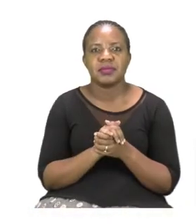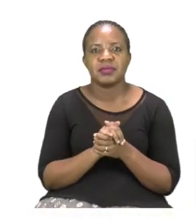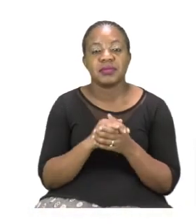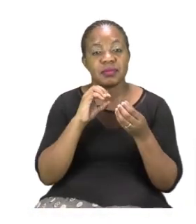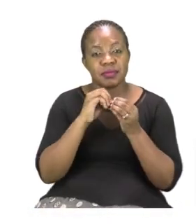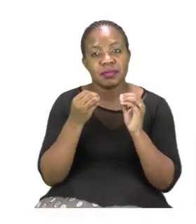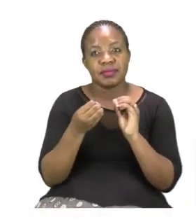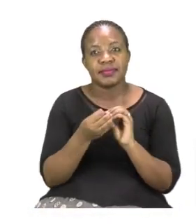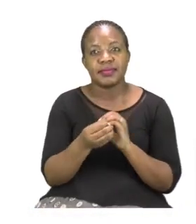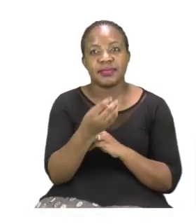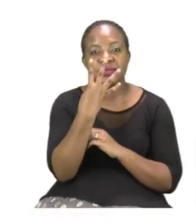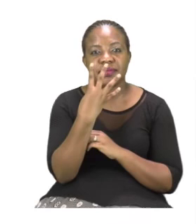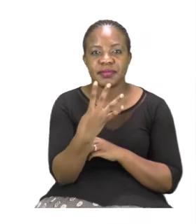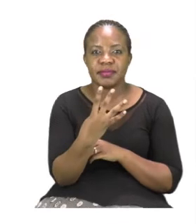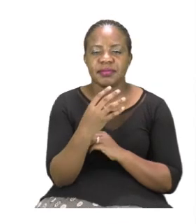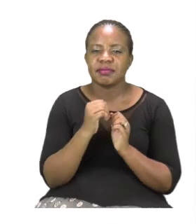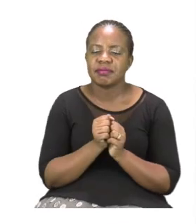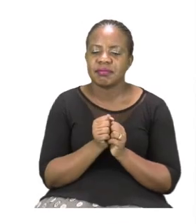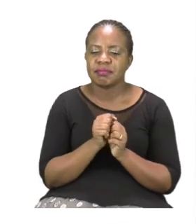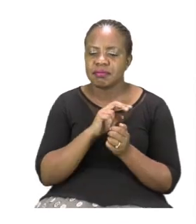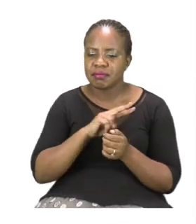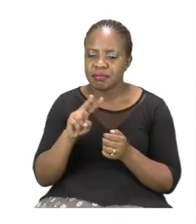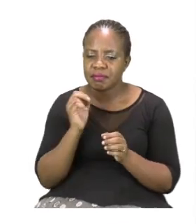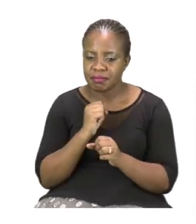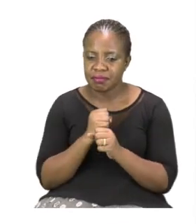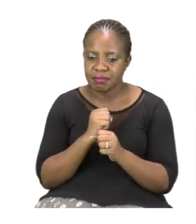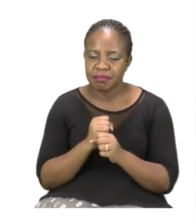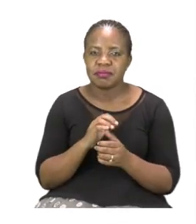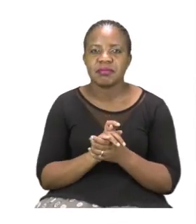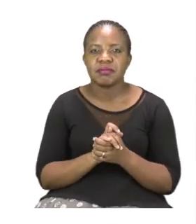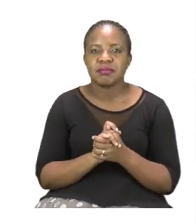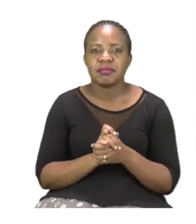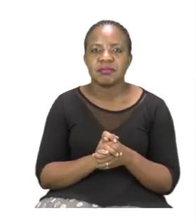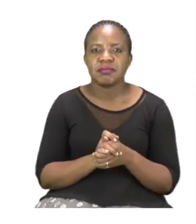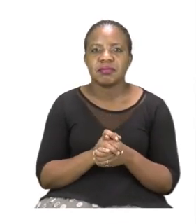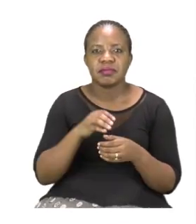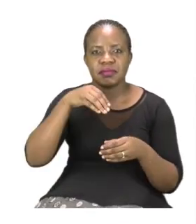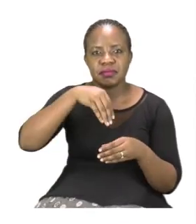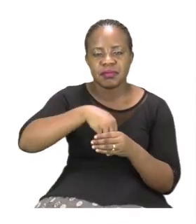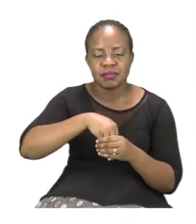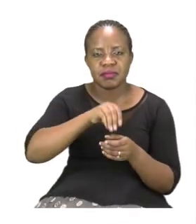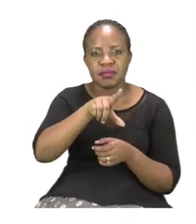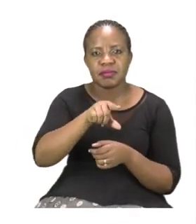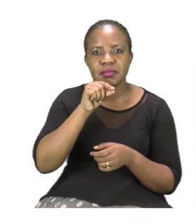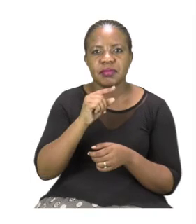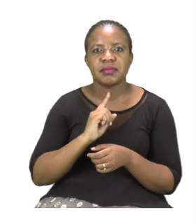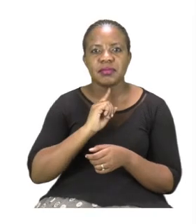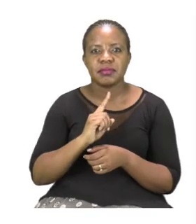Number 4, let's read it together, says, in the